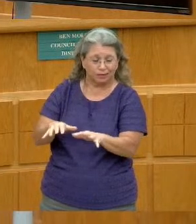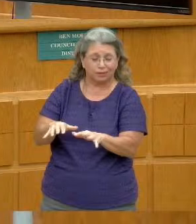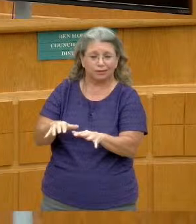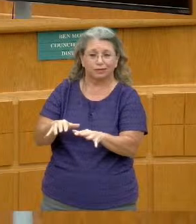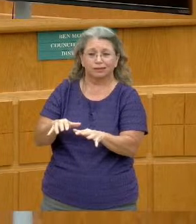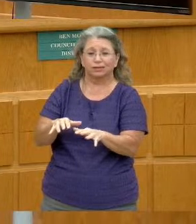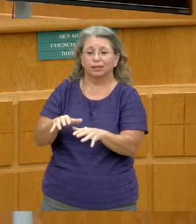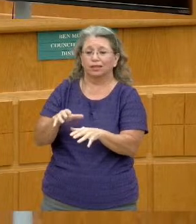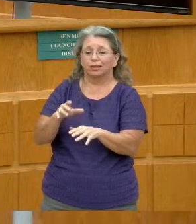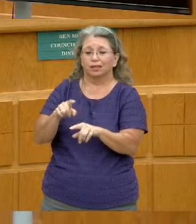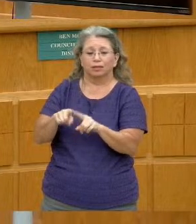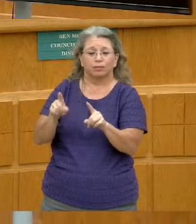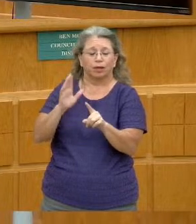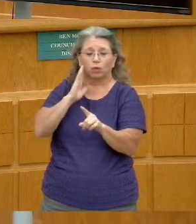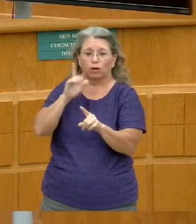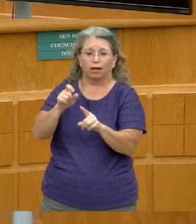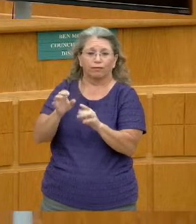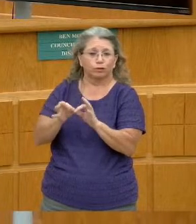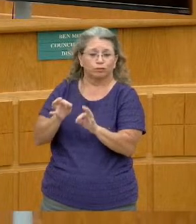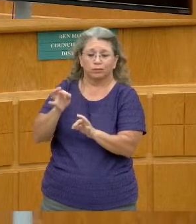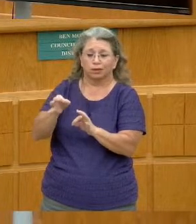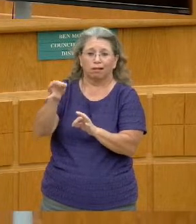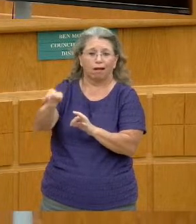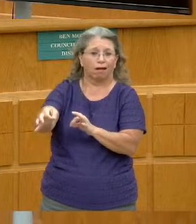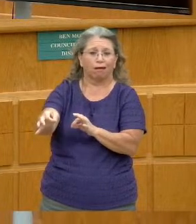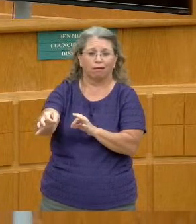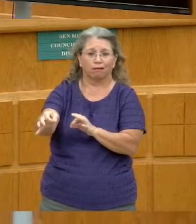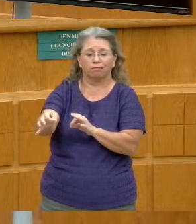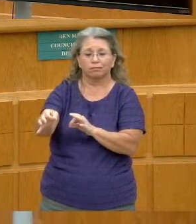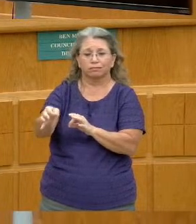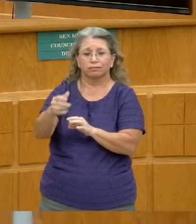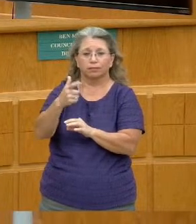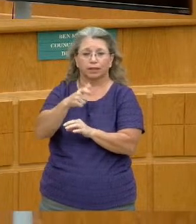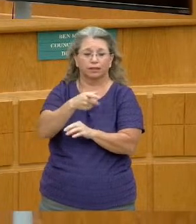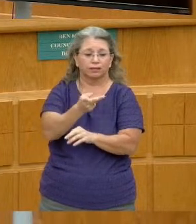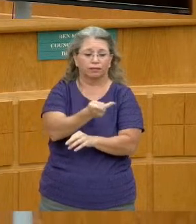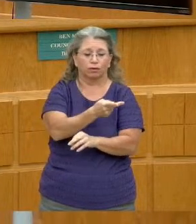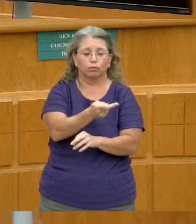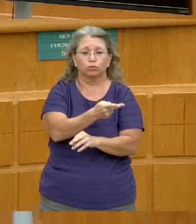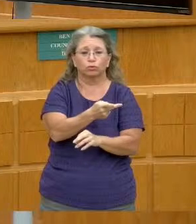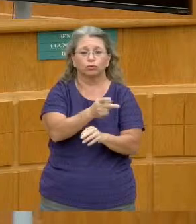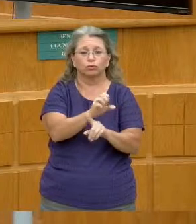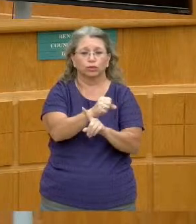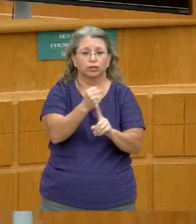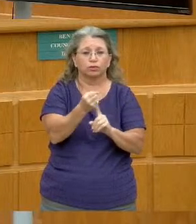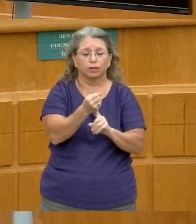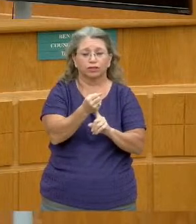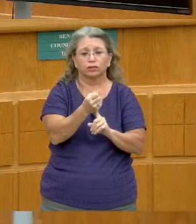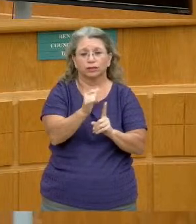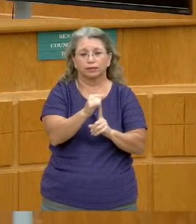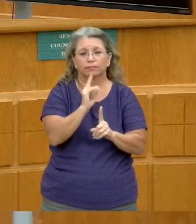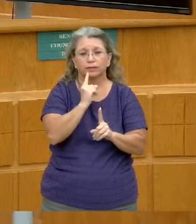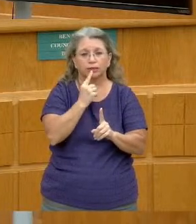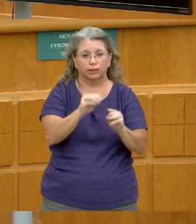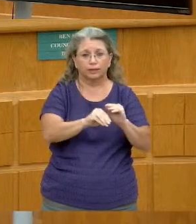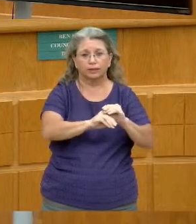will be delayed slightly because of these outbreak situations that have taken place.